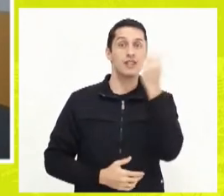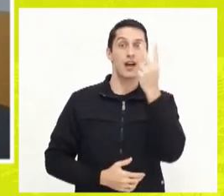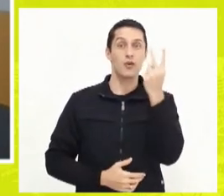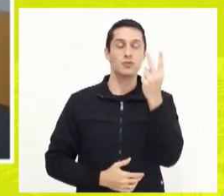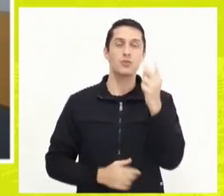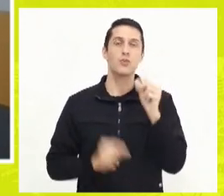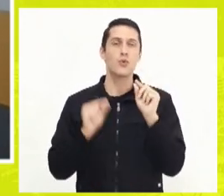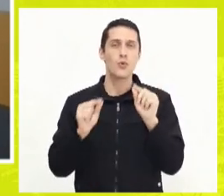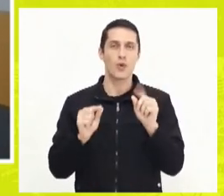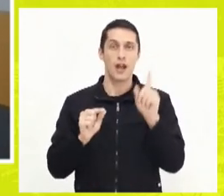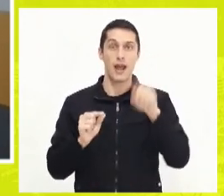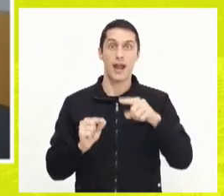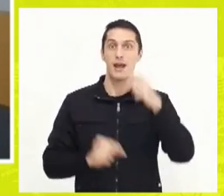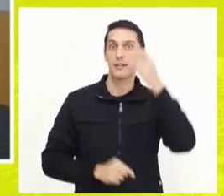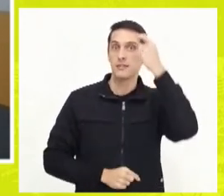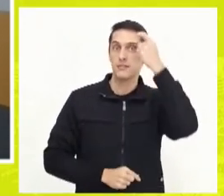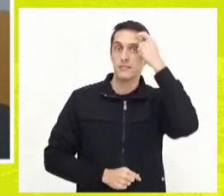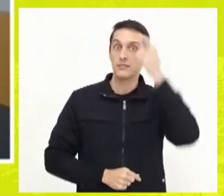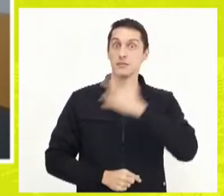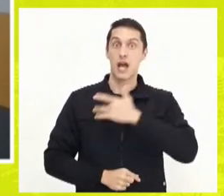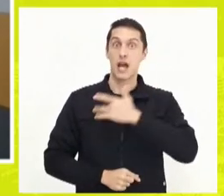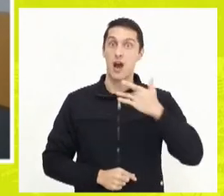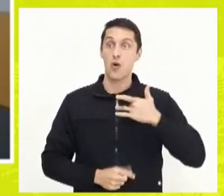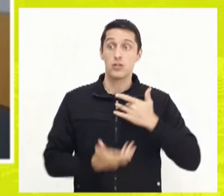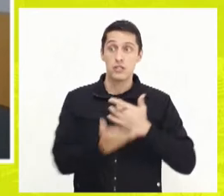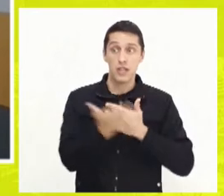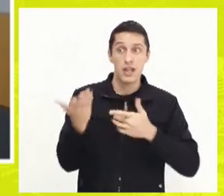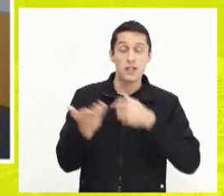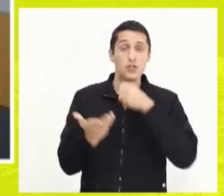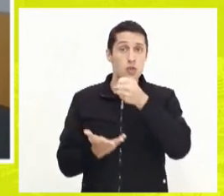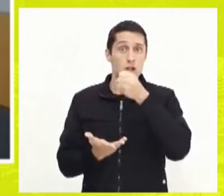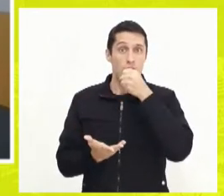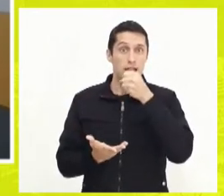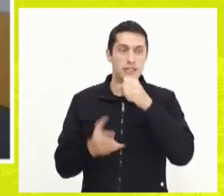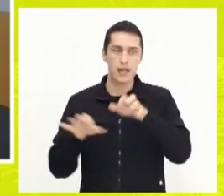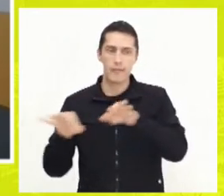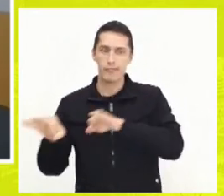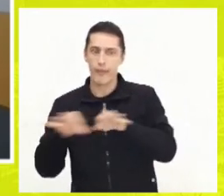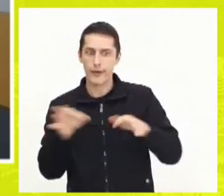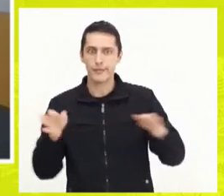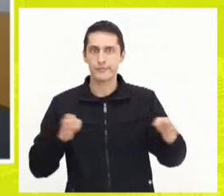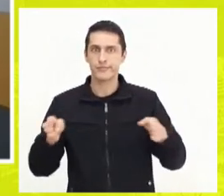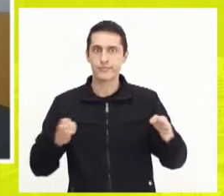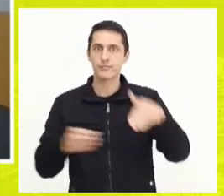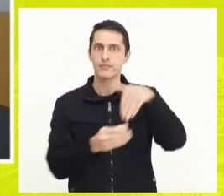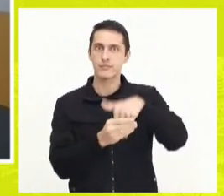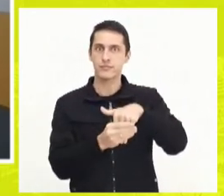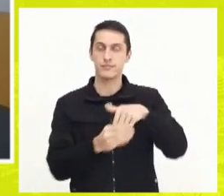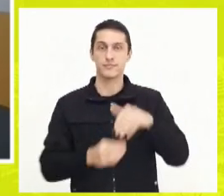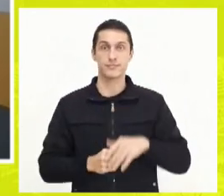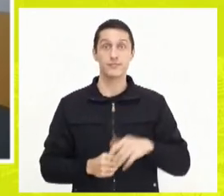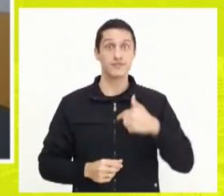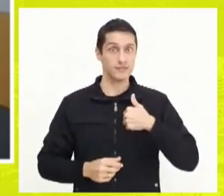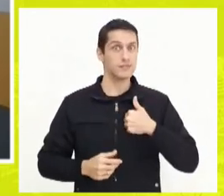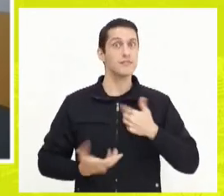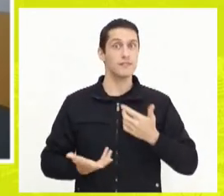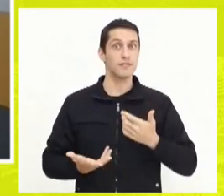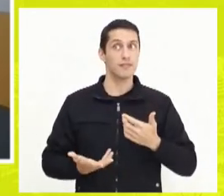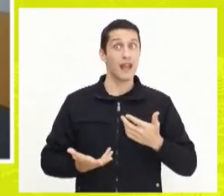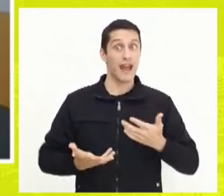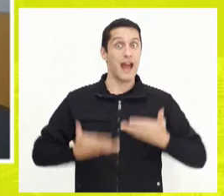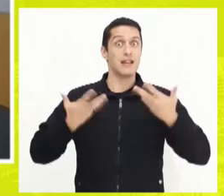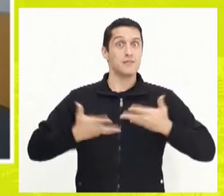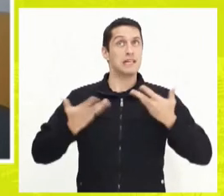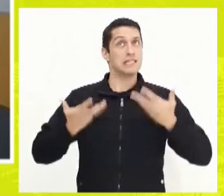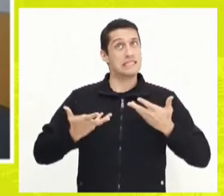day is on the mental health of journalists and electoral processes i am excited but